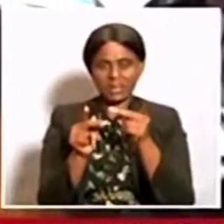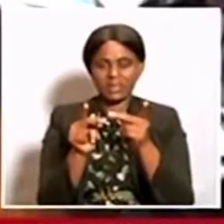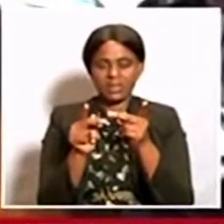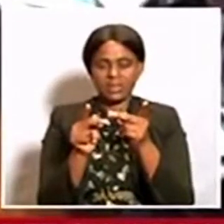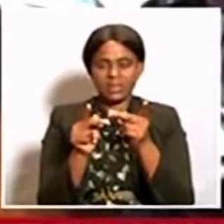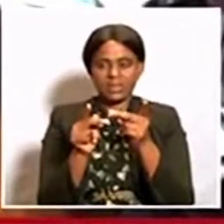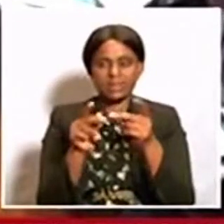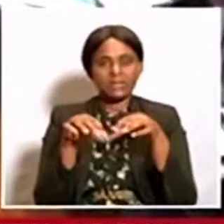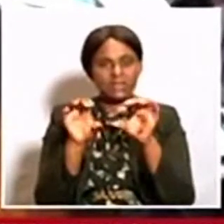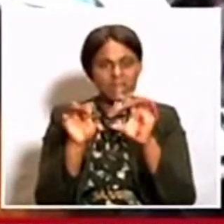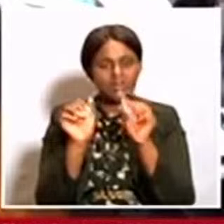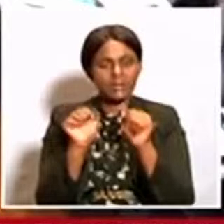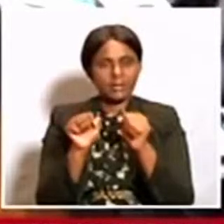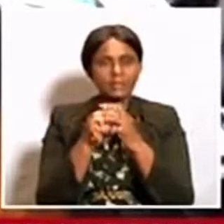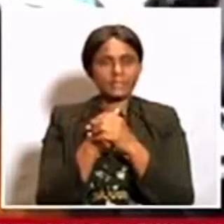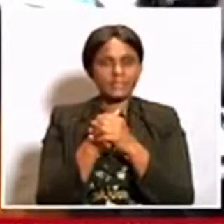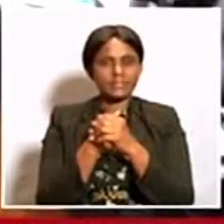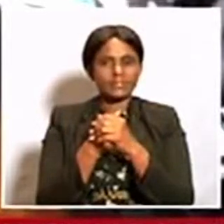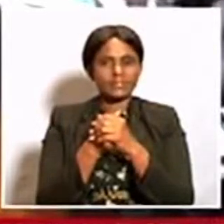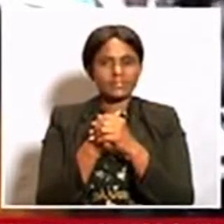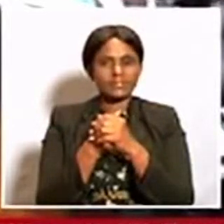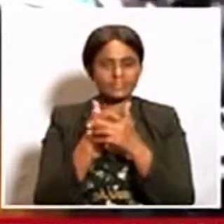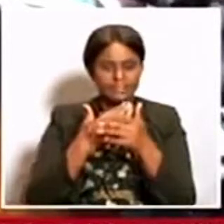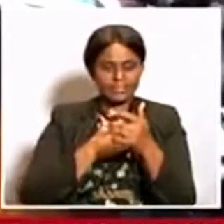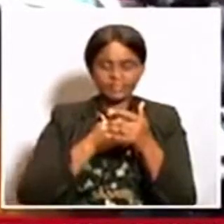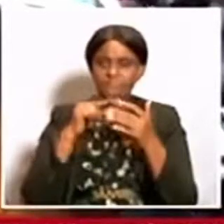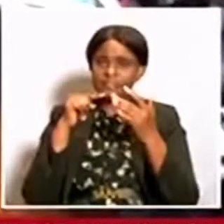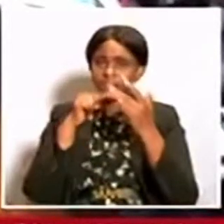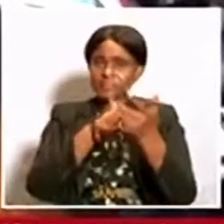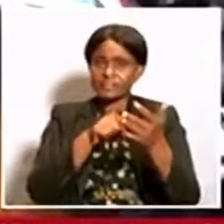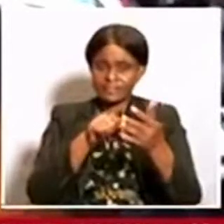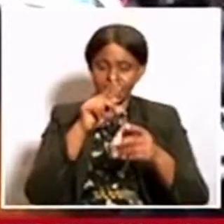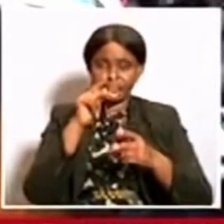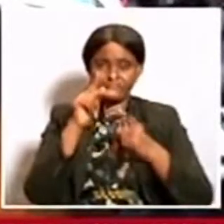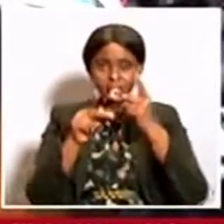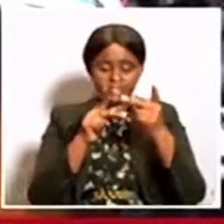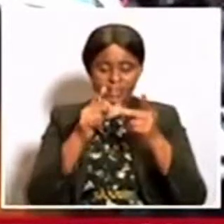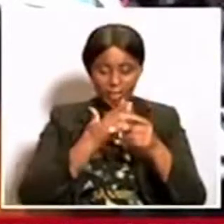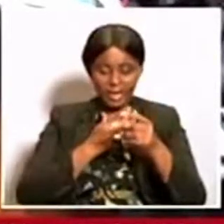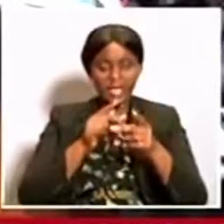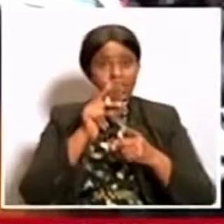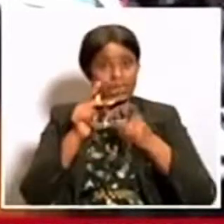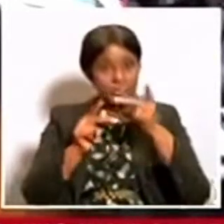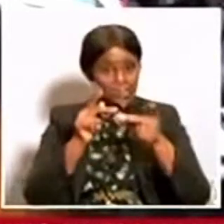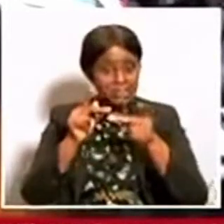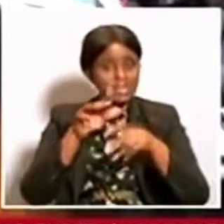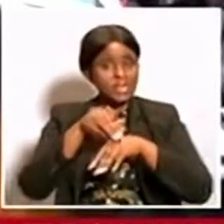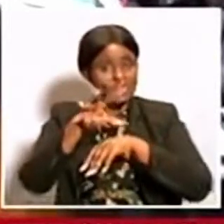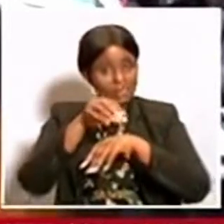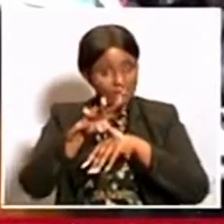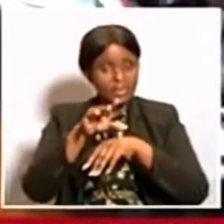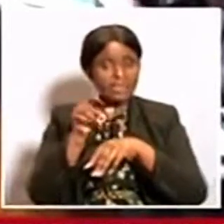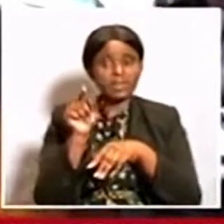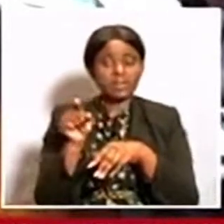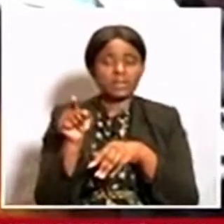Yes, go ahead. Yeah. My point of procedure is that this